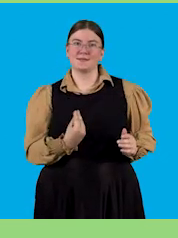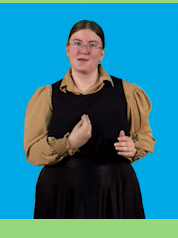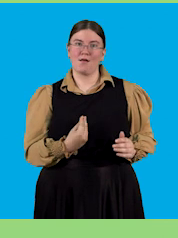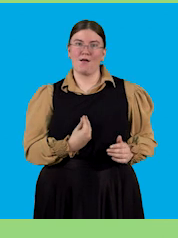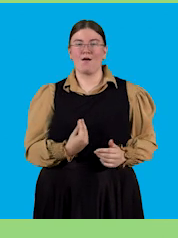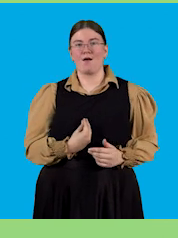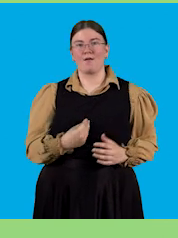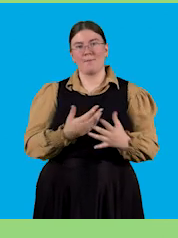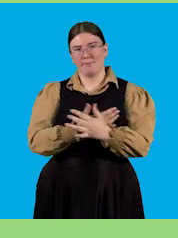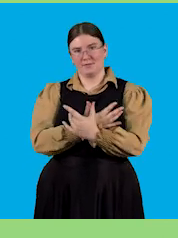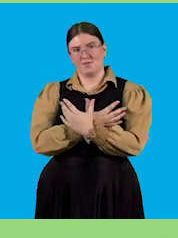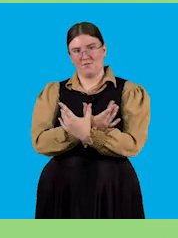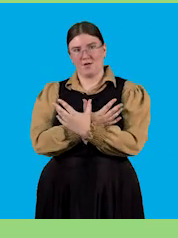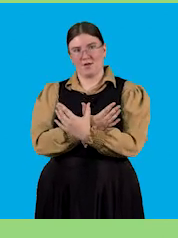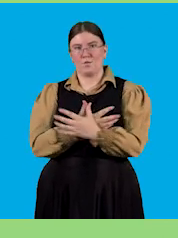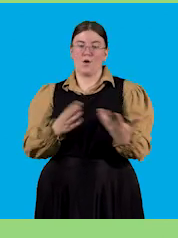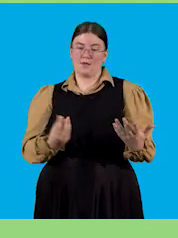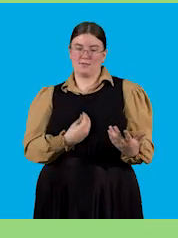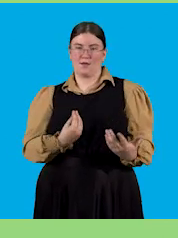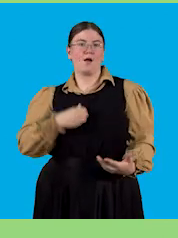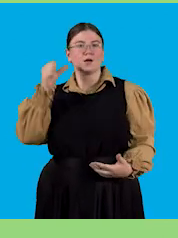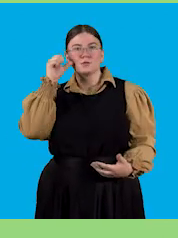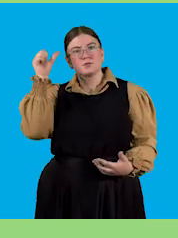young butterfly, young adult,